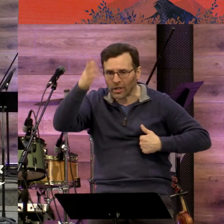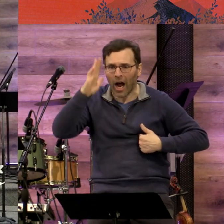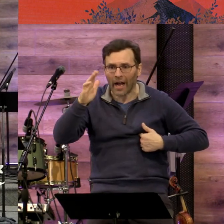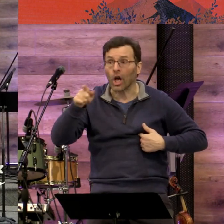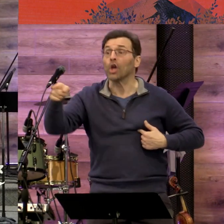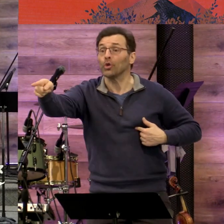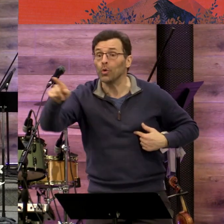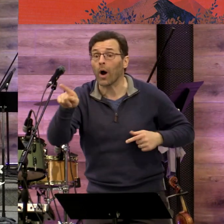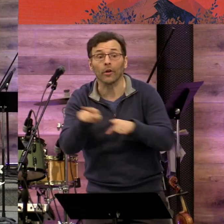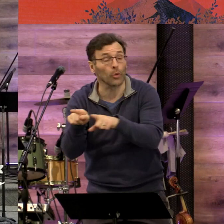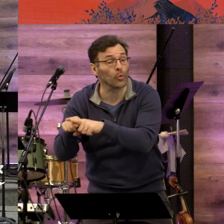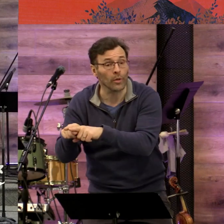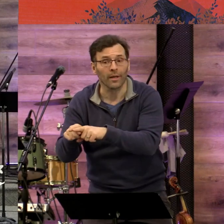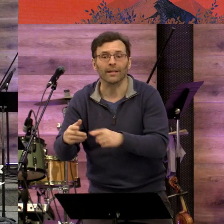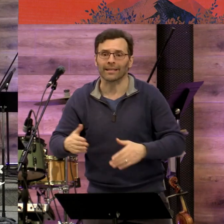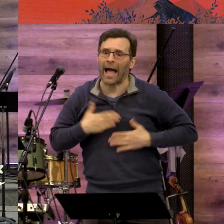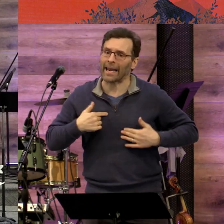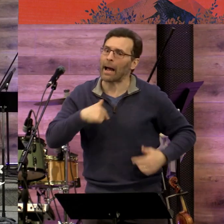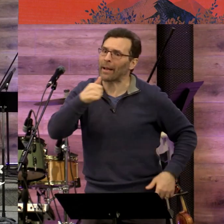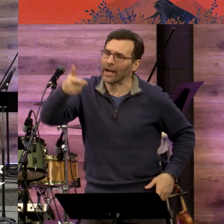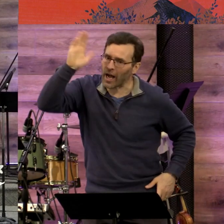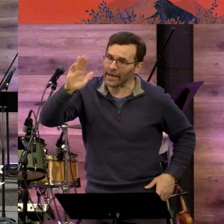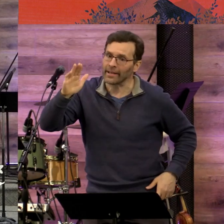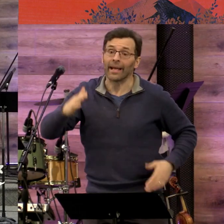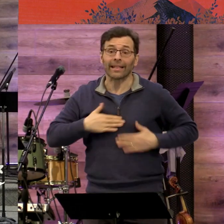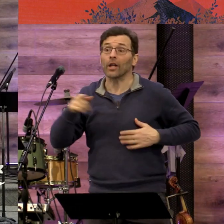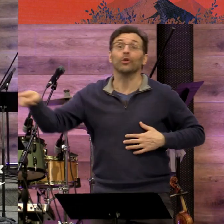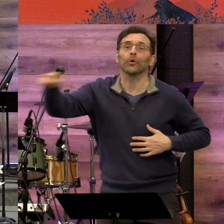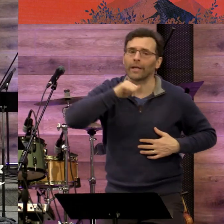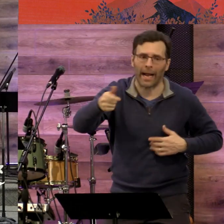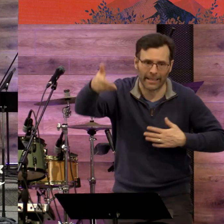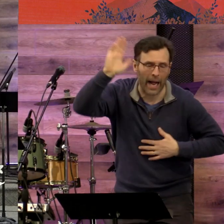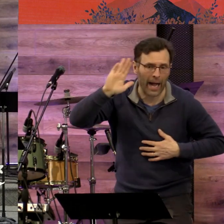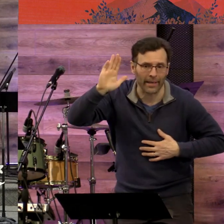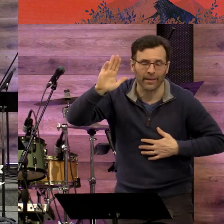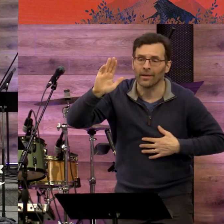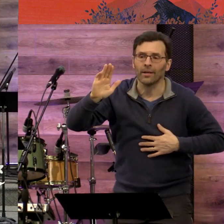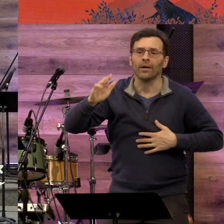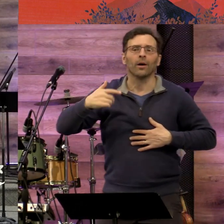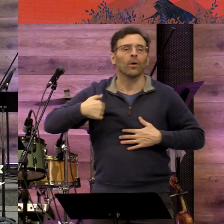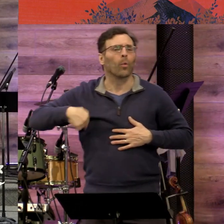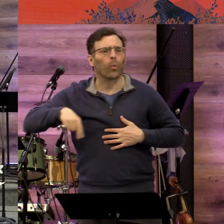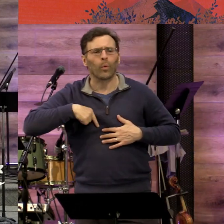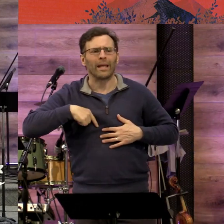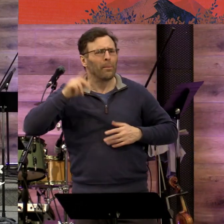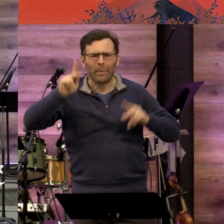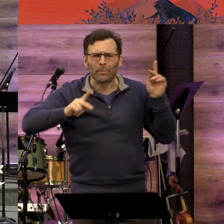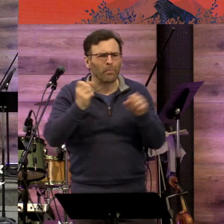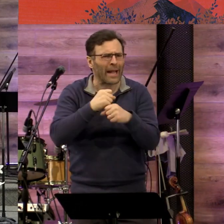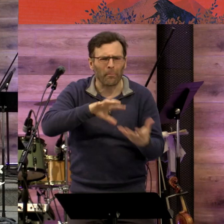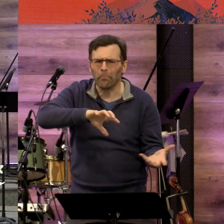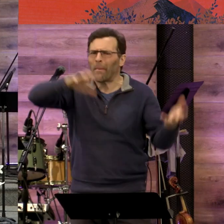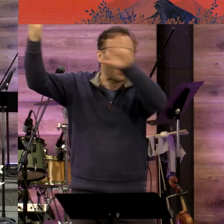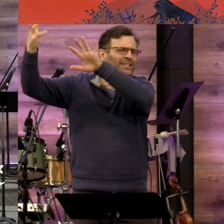too. Glad that I'm not God. And glad that you're not God. Because we have made a mess of things.